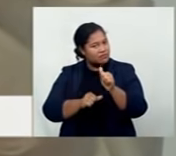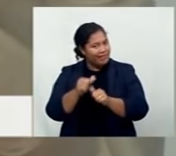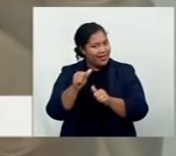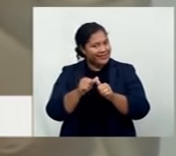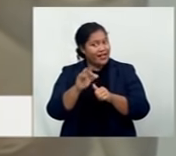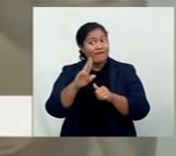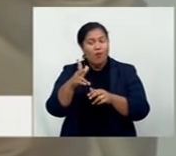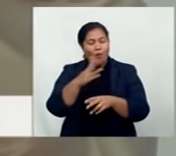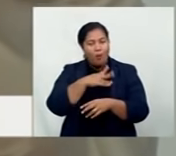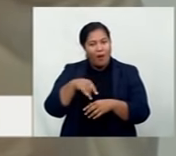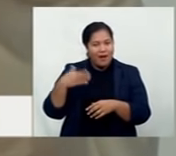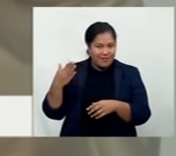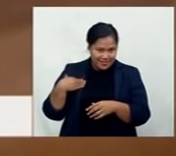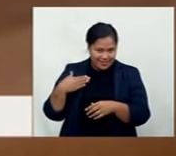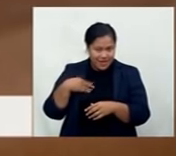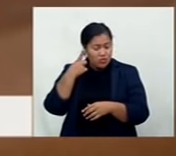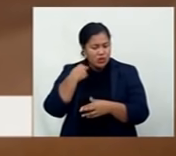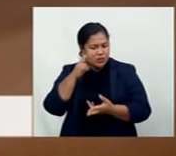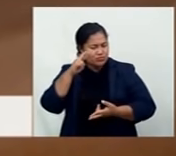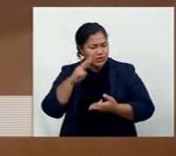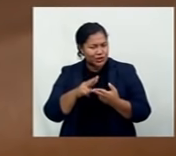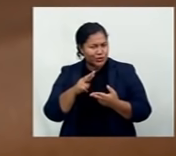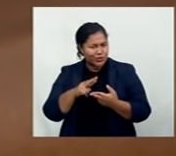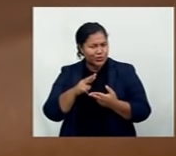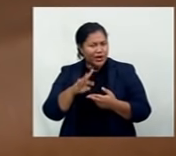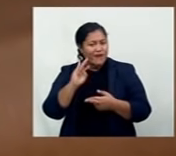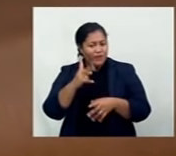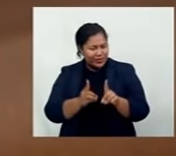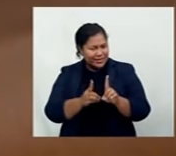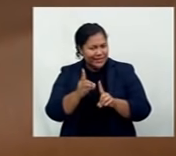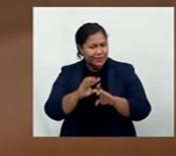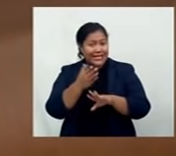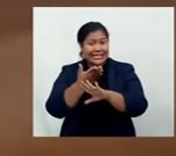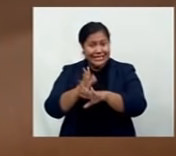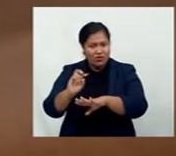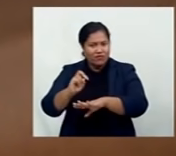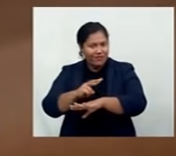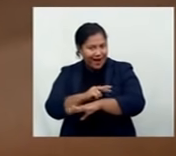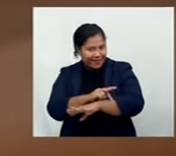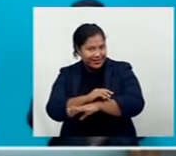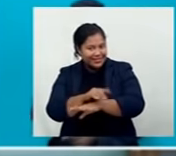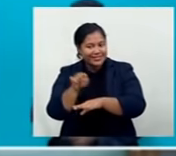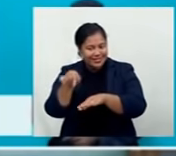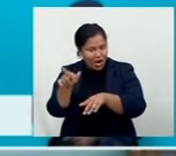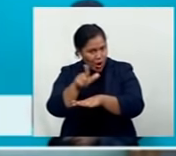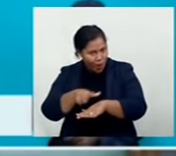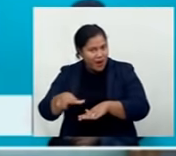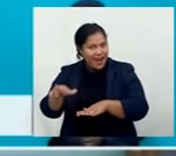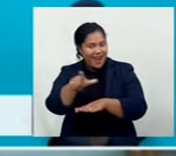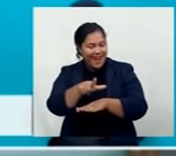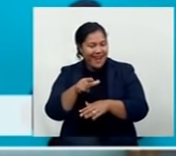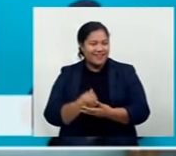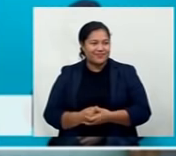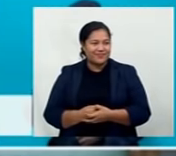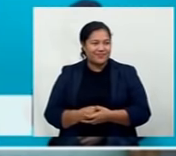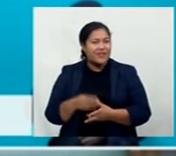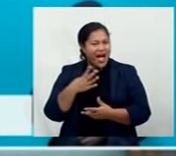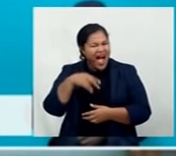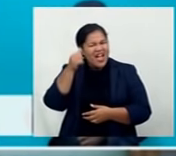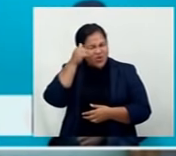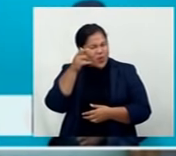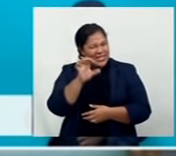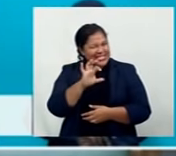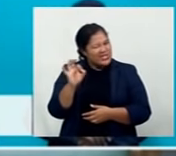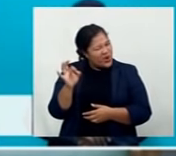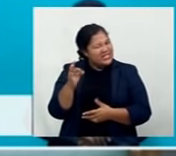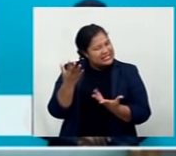Health Ministry in reducing possibilities of developing new variants domestically. I know it's not possible. If you can get nearly 100%